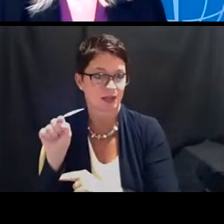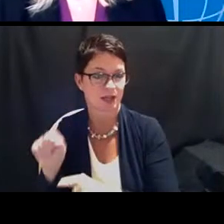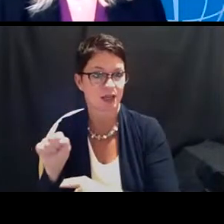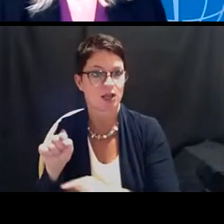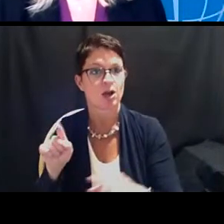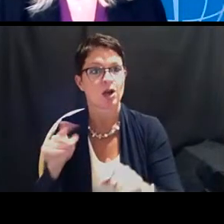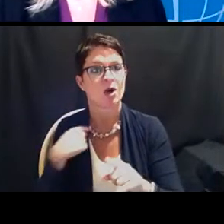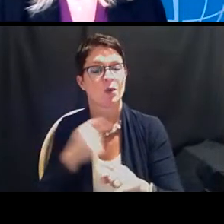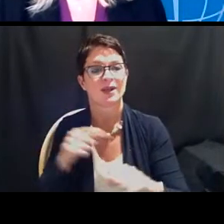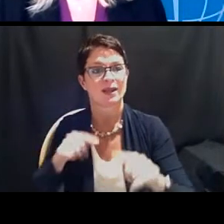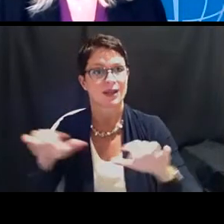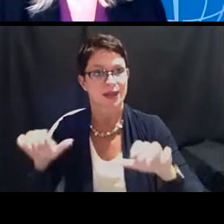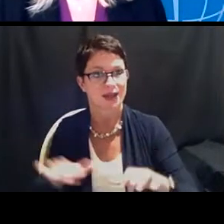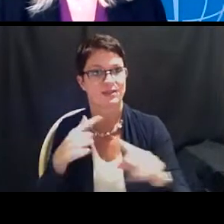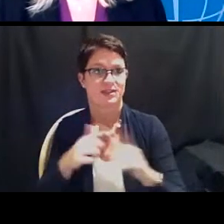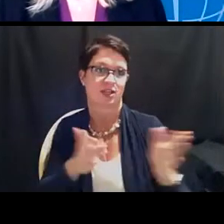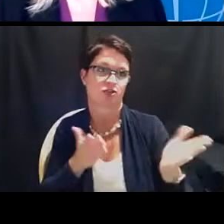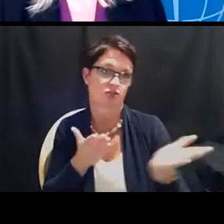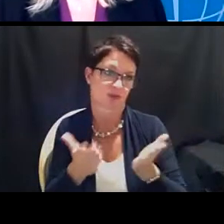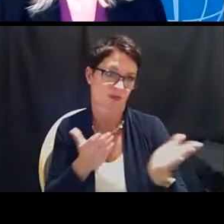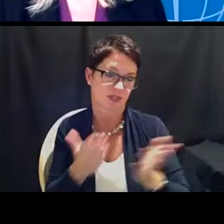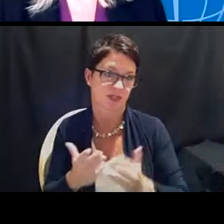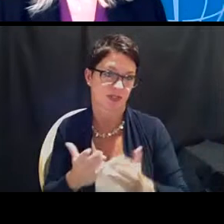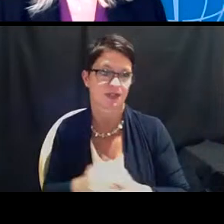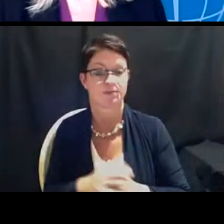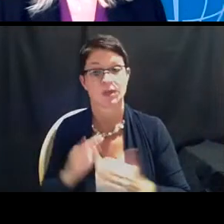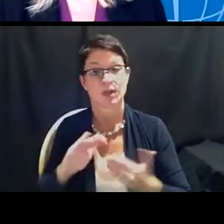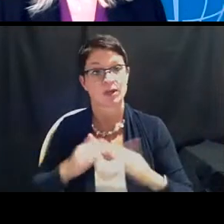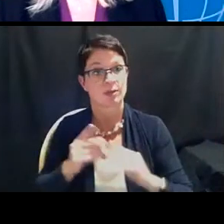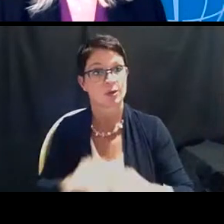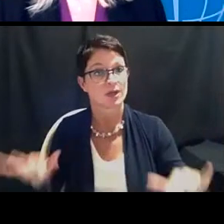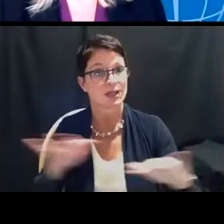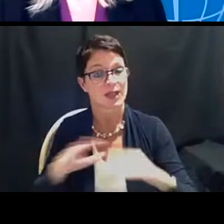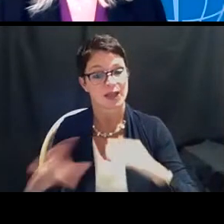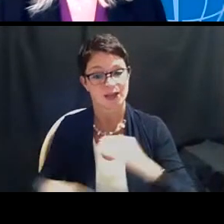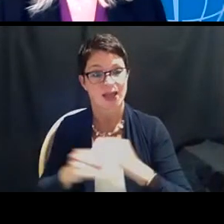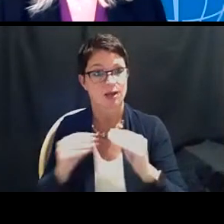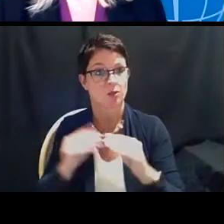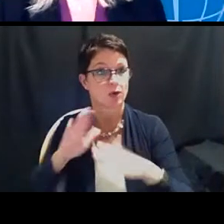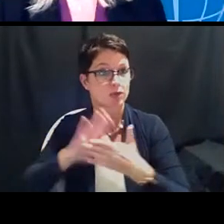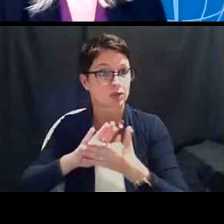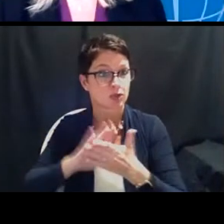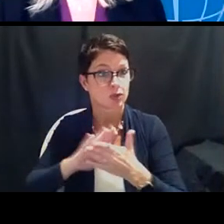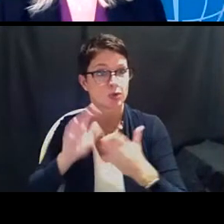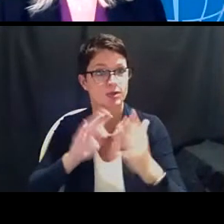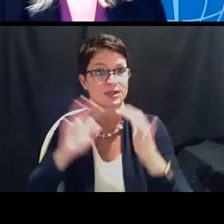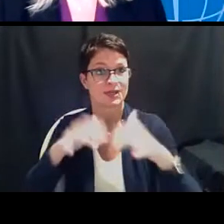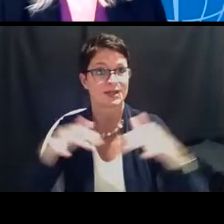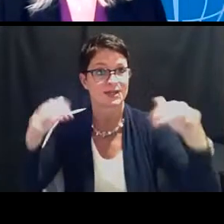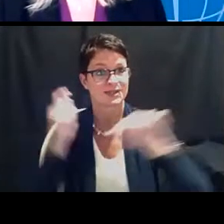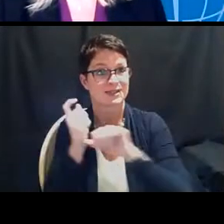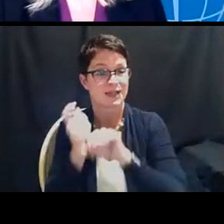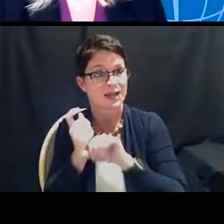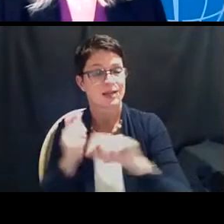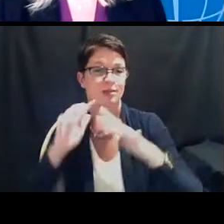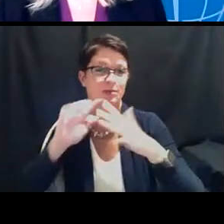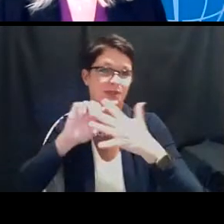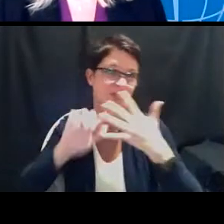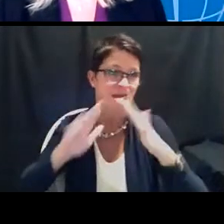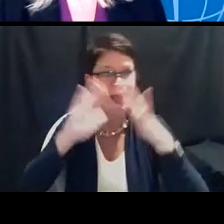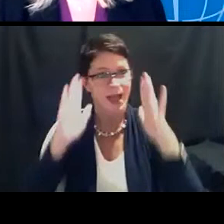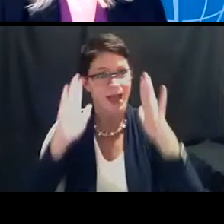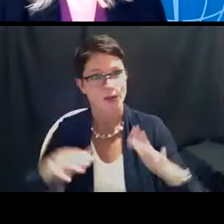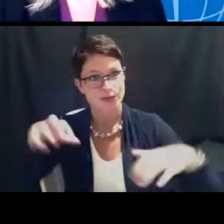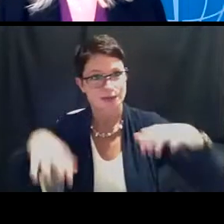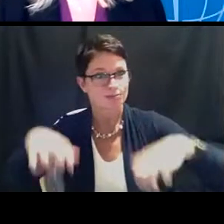and services. Community land has been used to build additional schools, stadiums, housing, and apartment buildings that many of